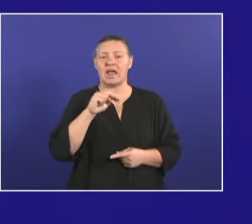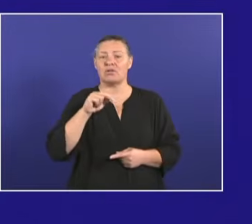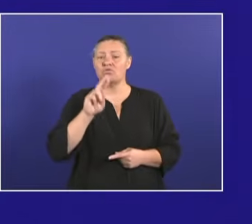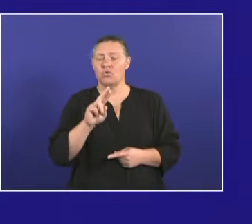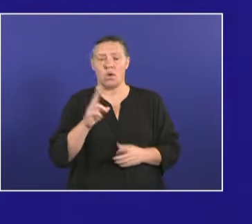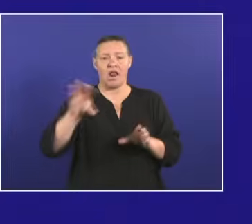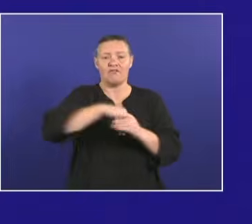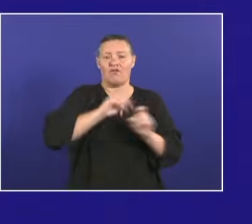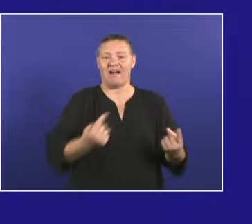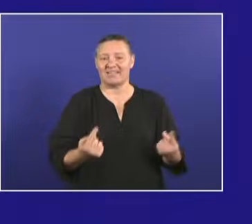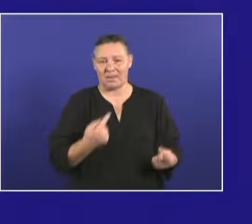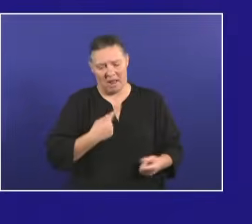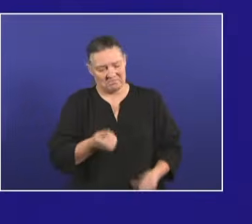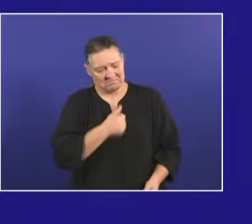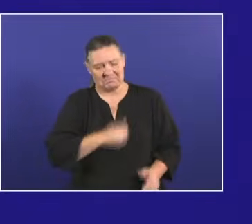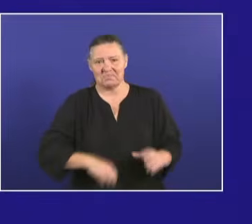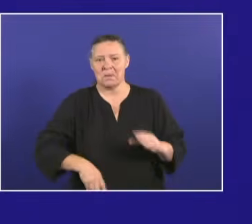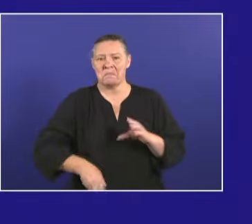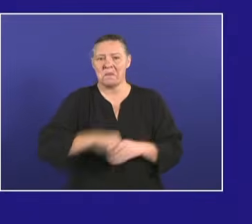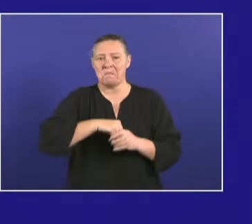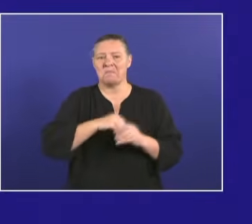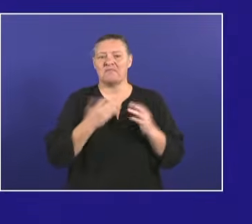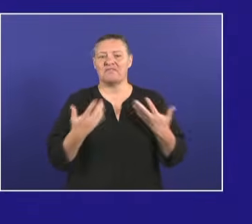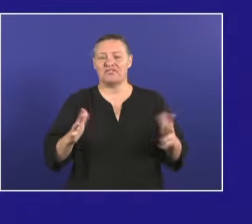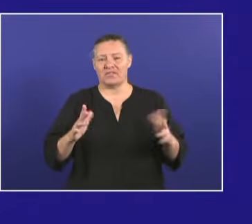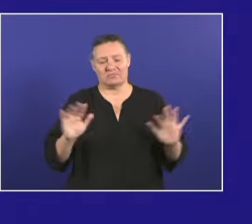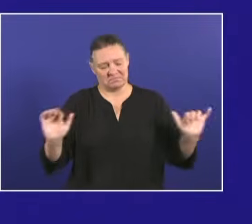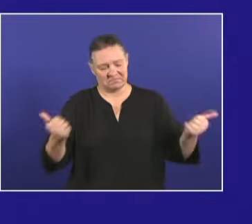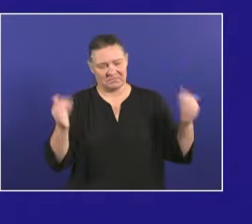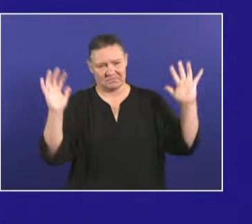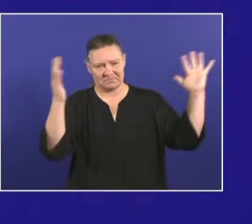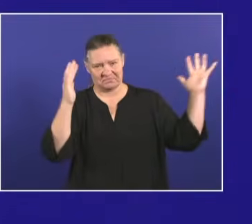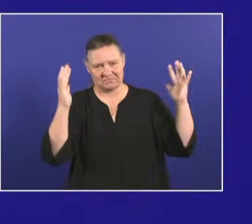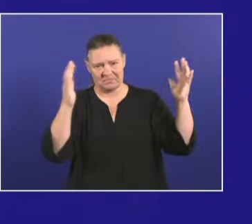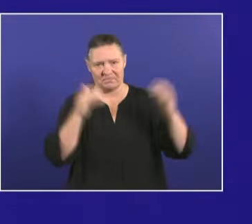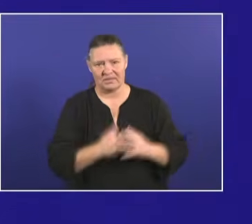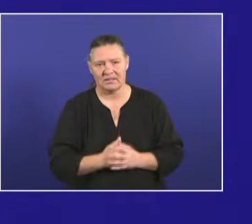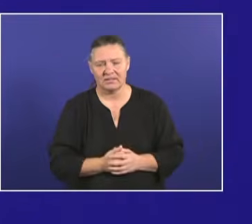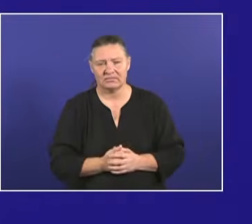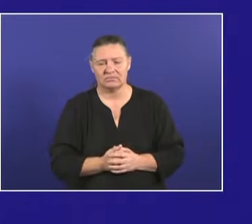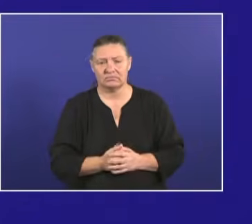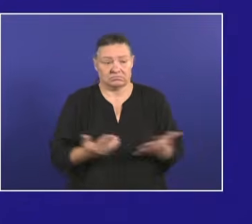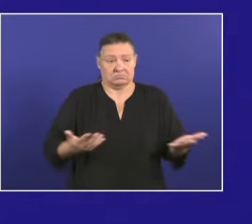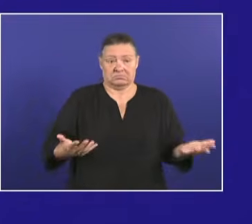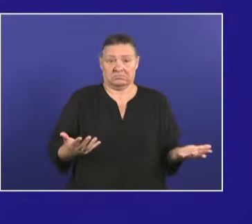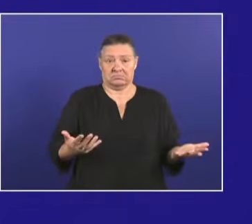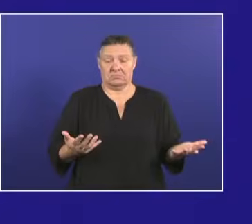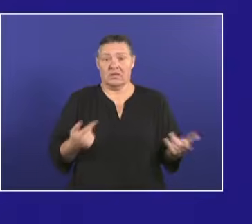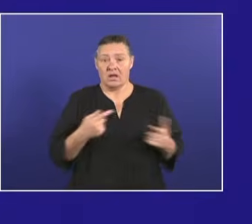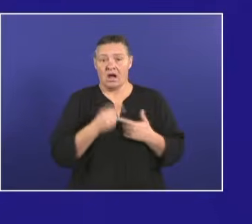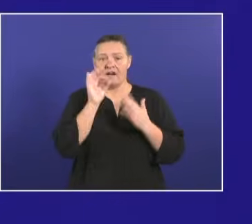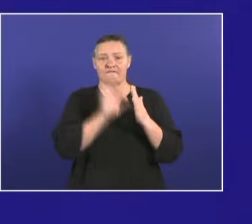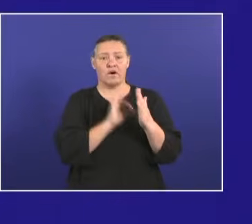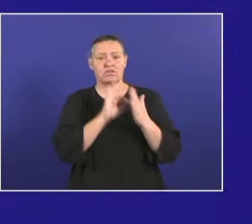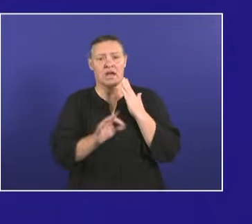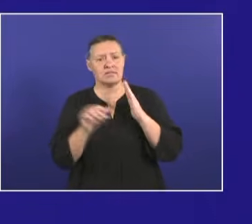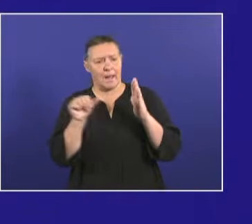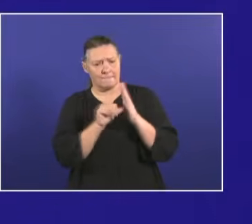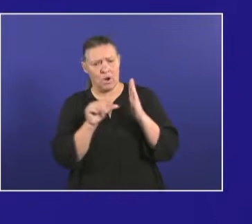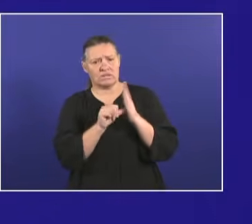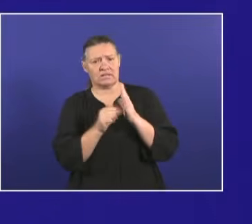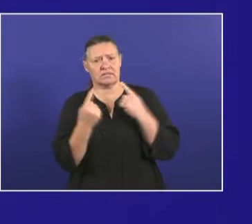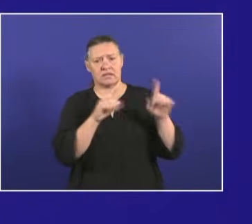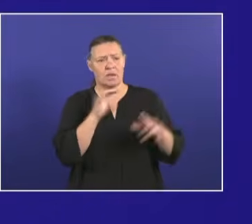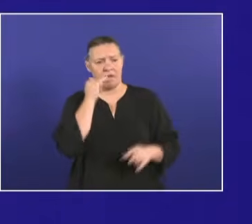well done. But of course, turning out our voters is important. And on